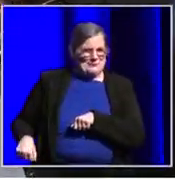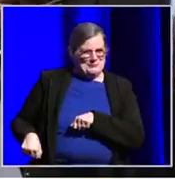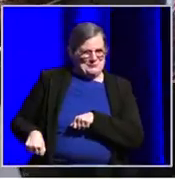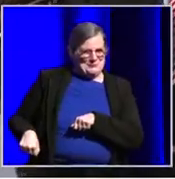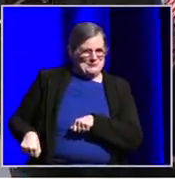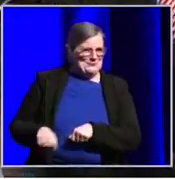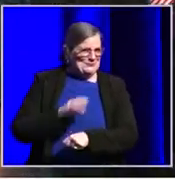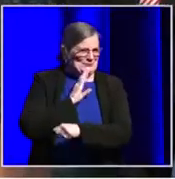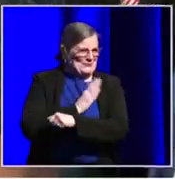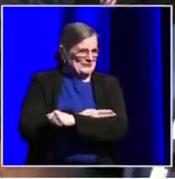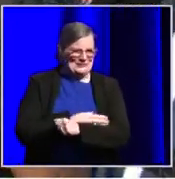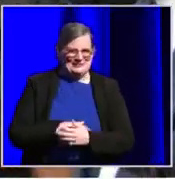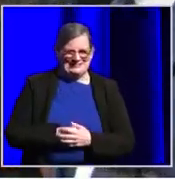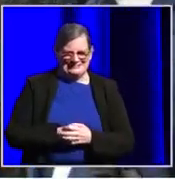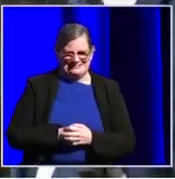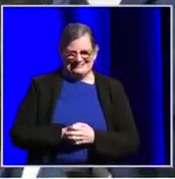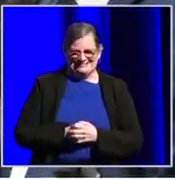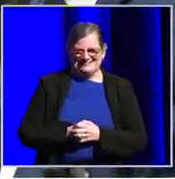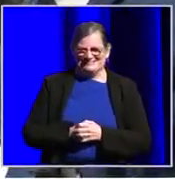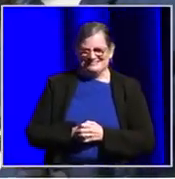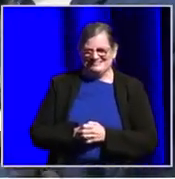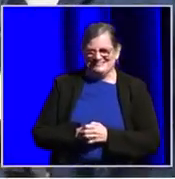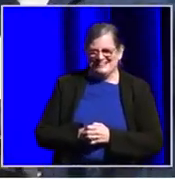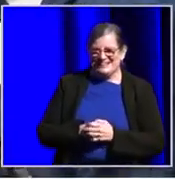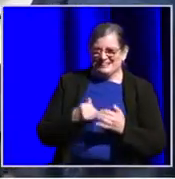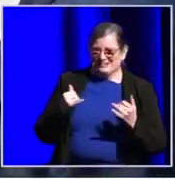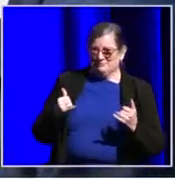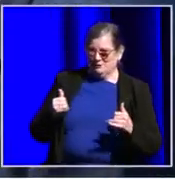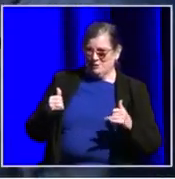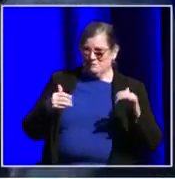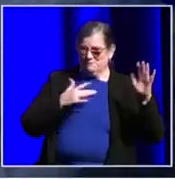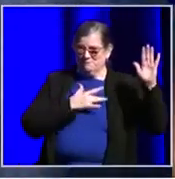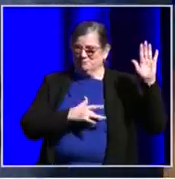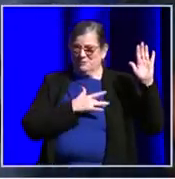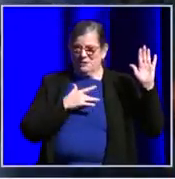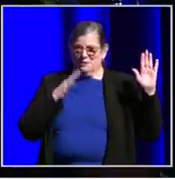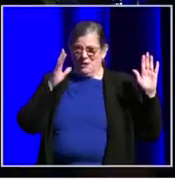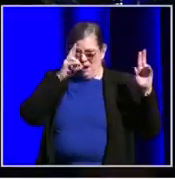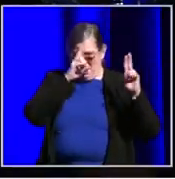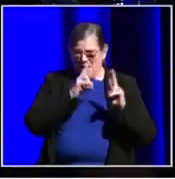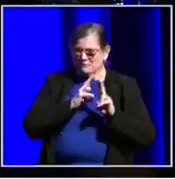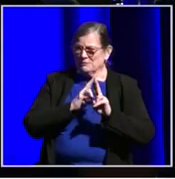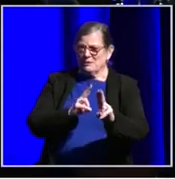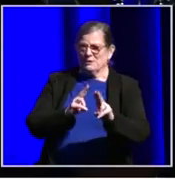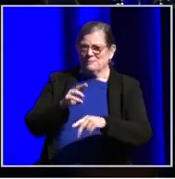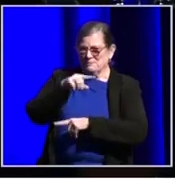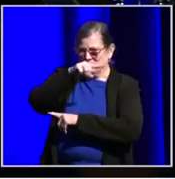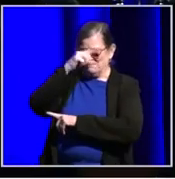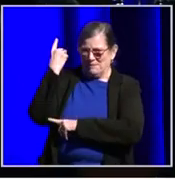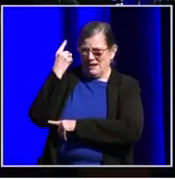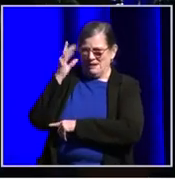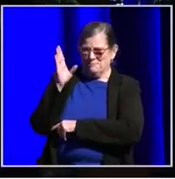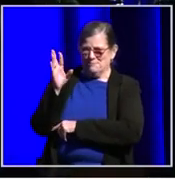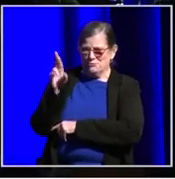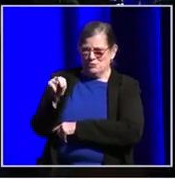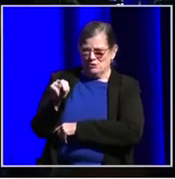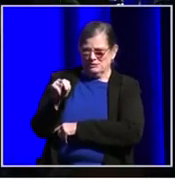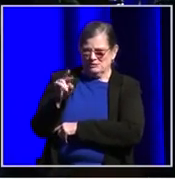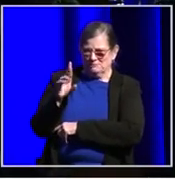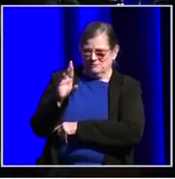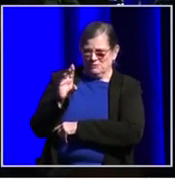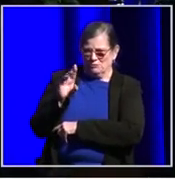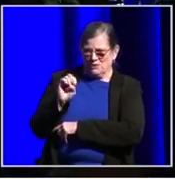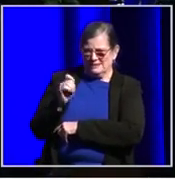The oath will be administered by the Honorable Anna Blackburn Rigsby, Chief Judge, District of Columbia Court